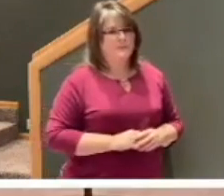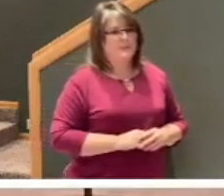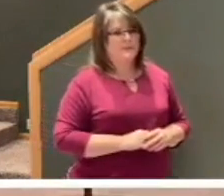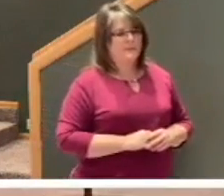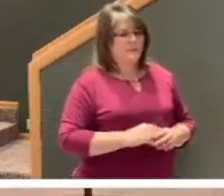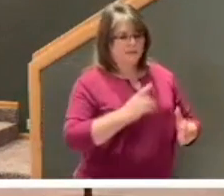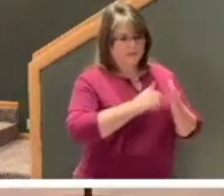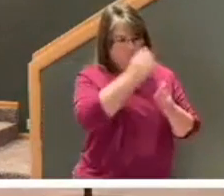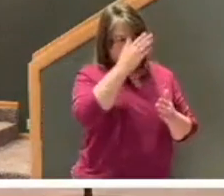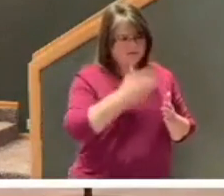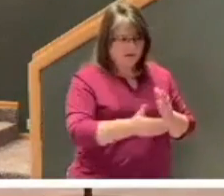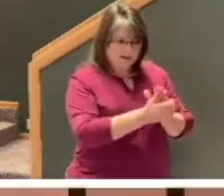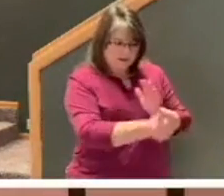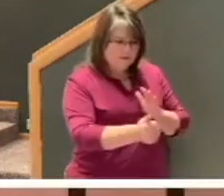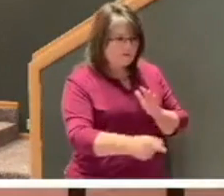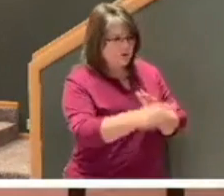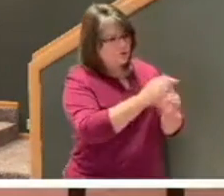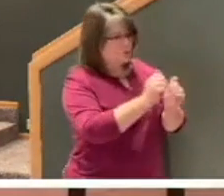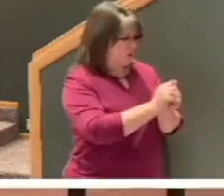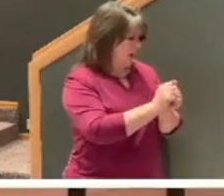What has God gifted you with?